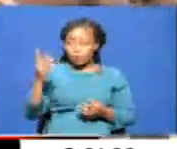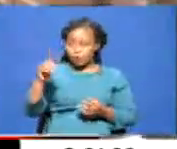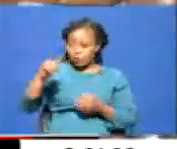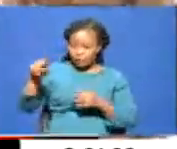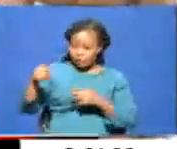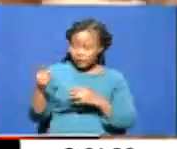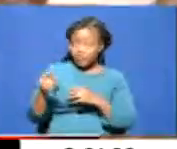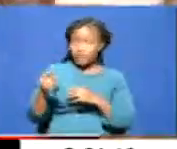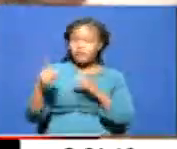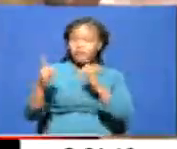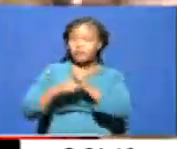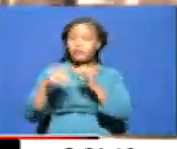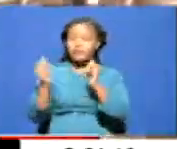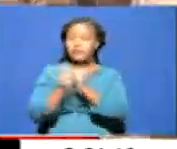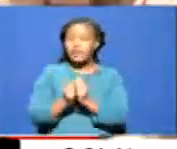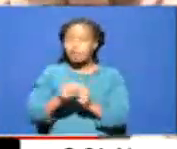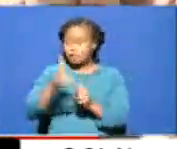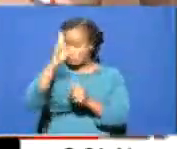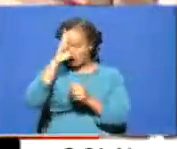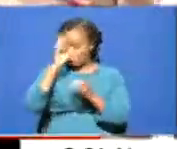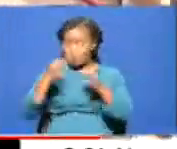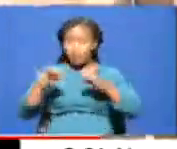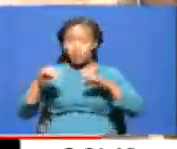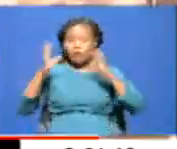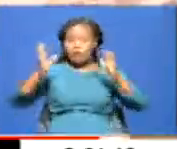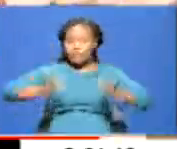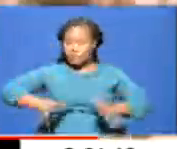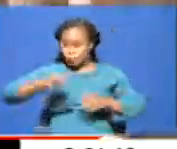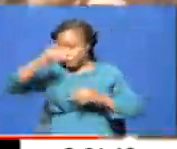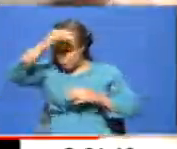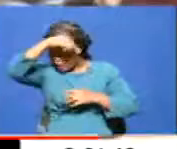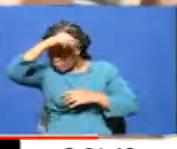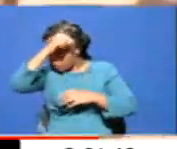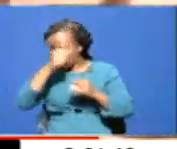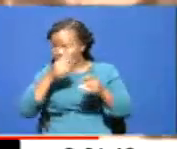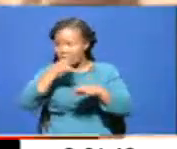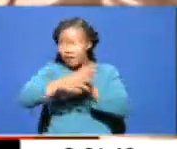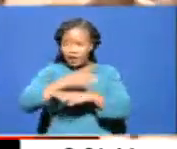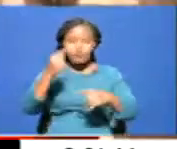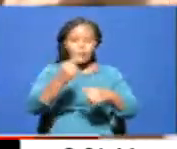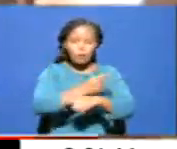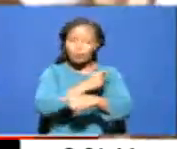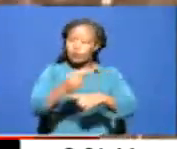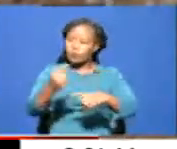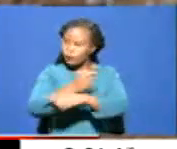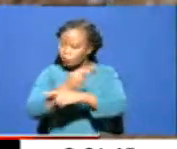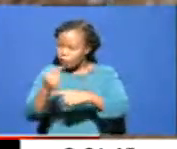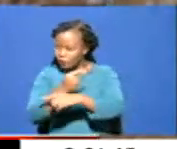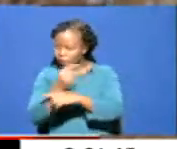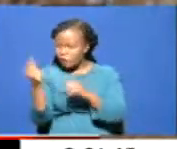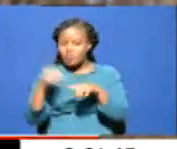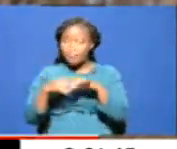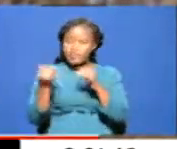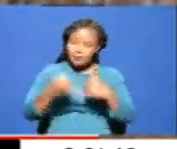...2,610 police officers were graduating after rigorous training as Kenya seeks to boost her police-to-civilian ratio.